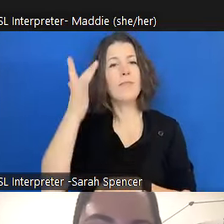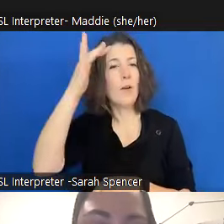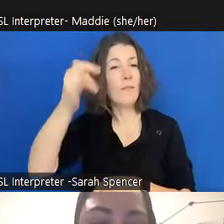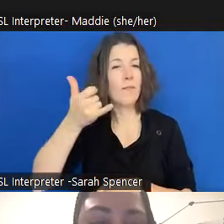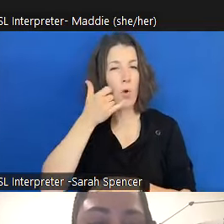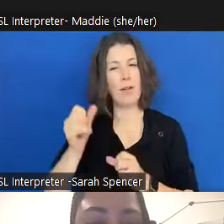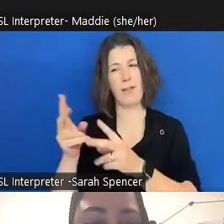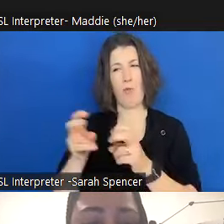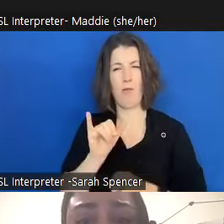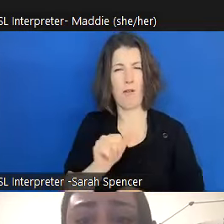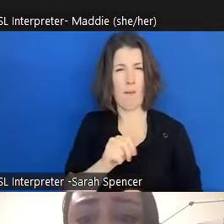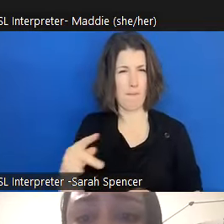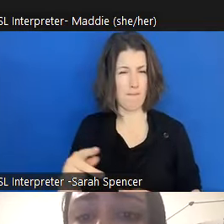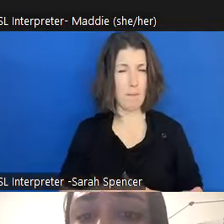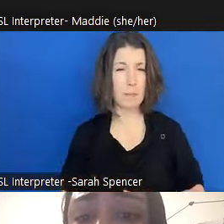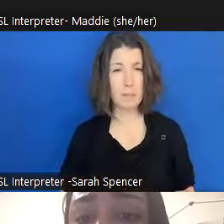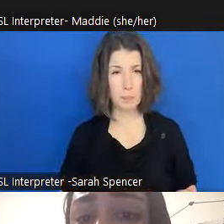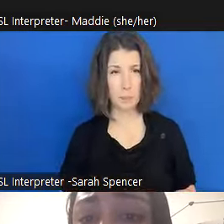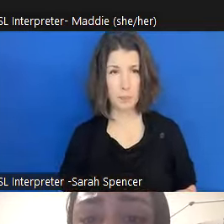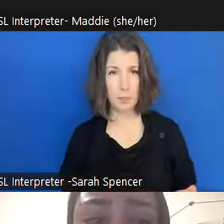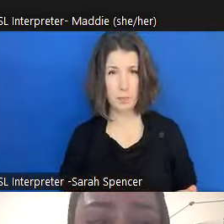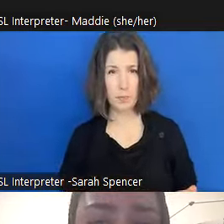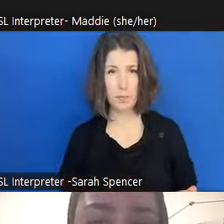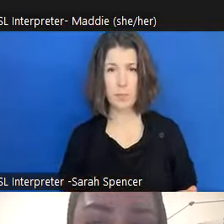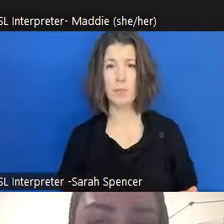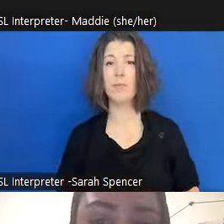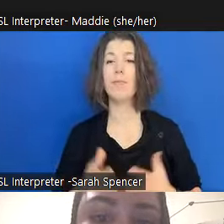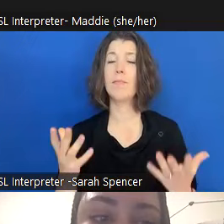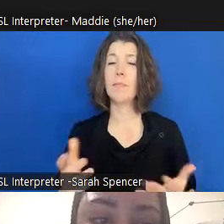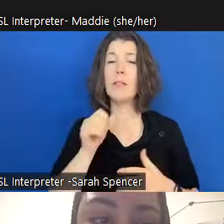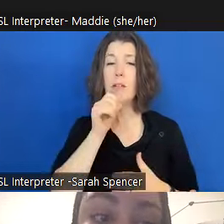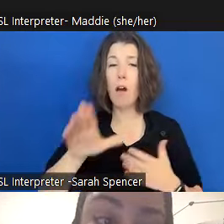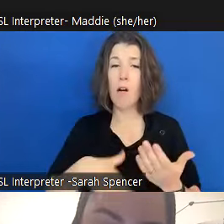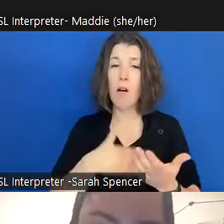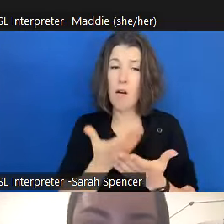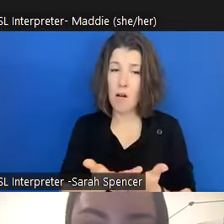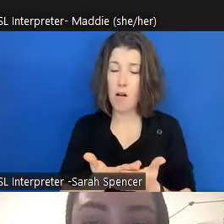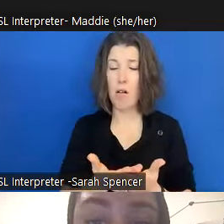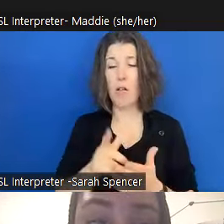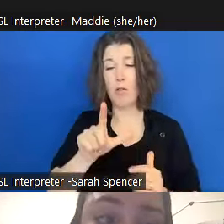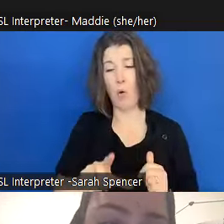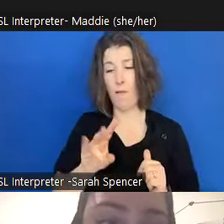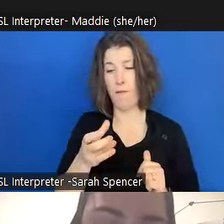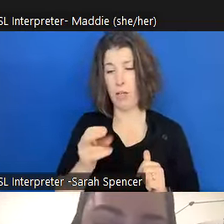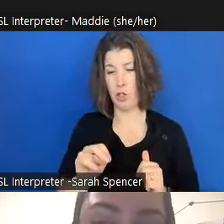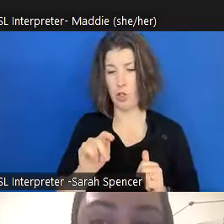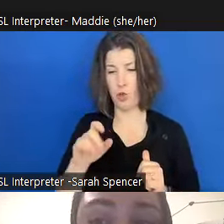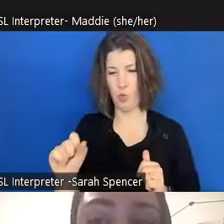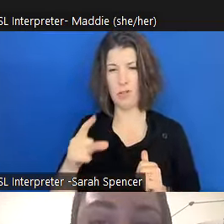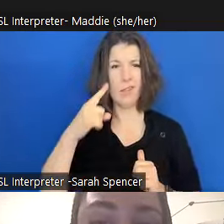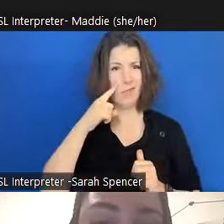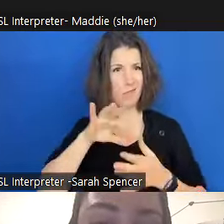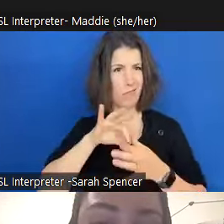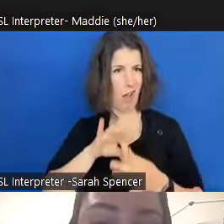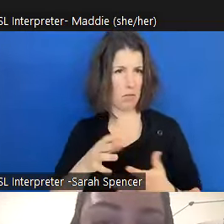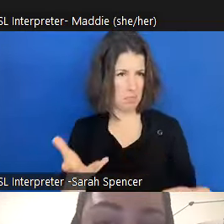All right, and so not all low vision tools have to be optical or eye related. On